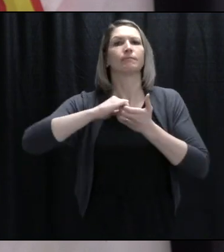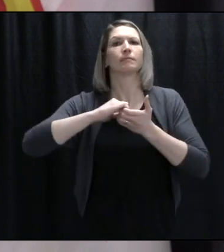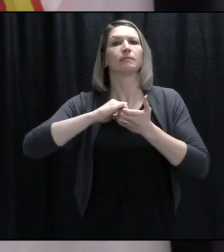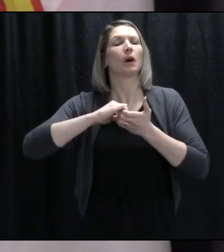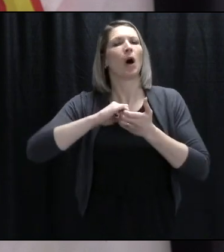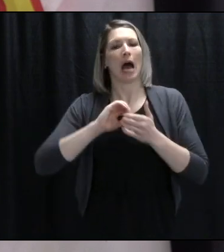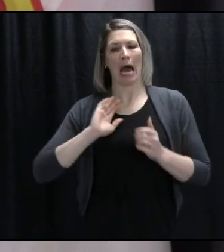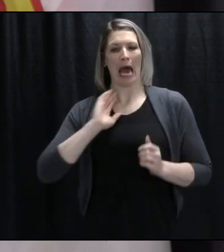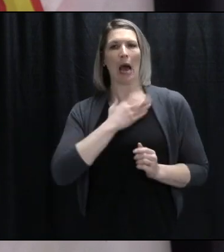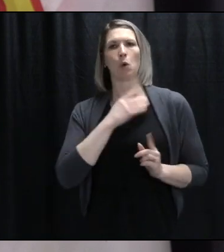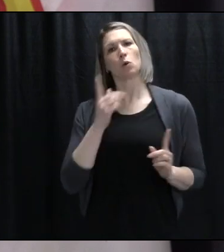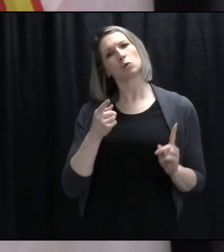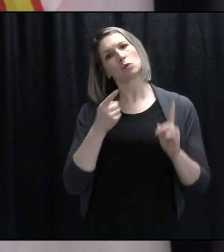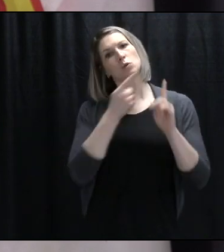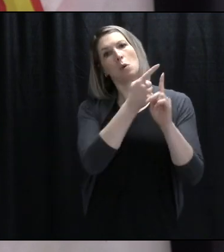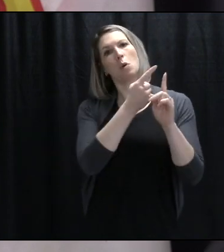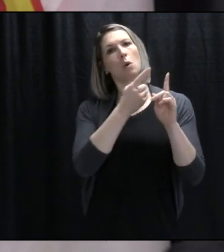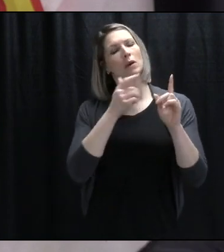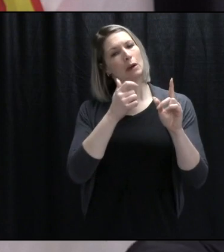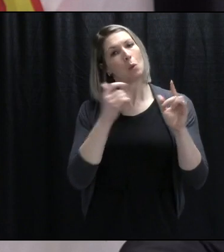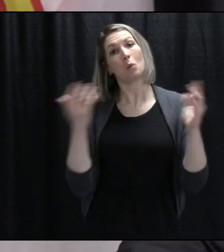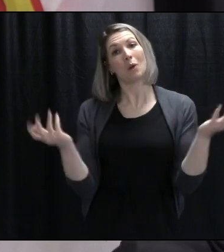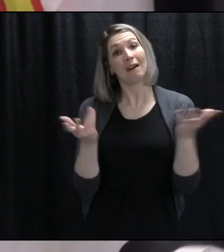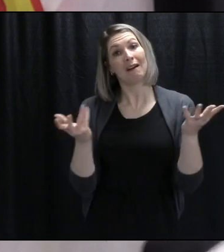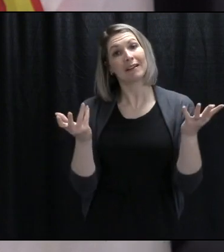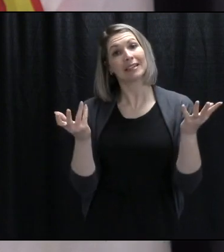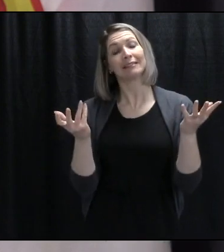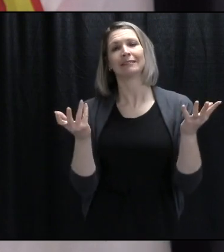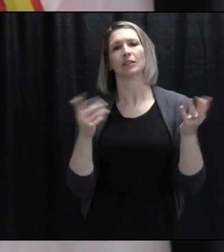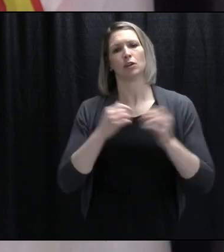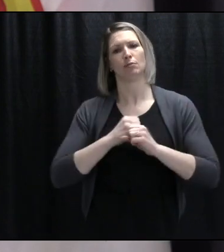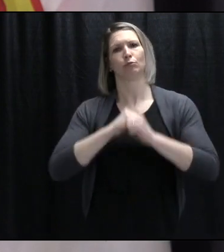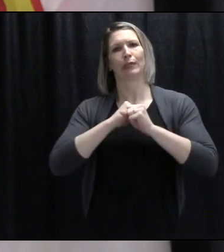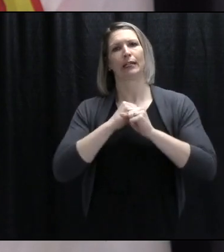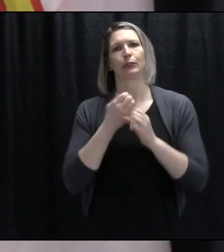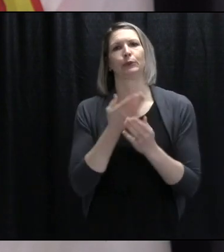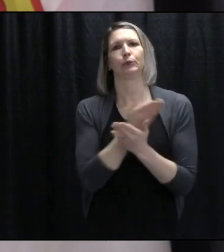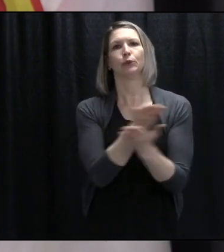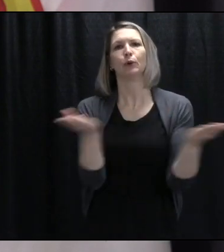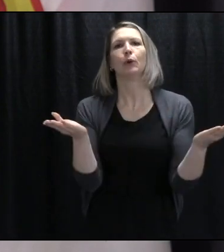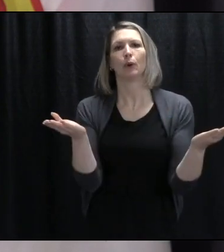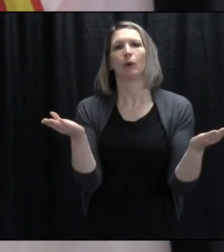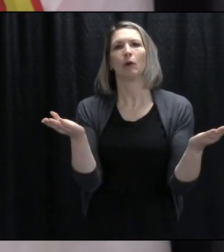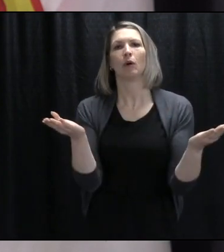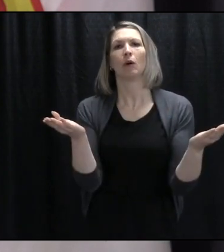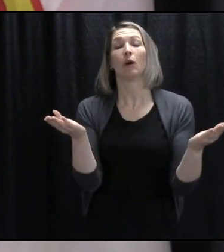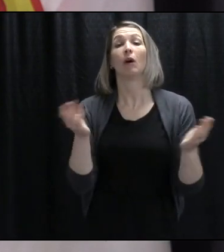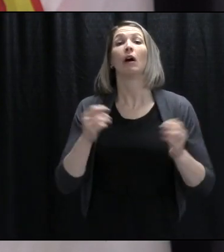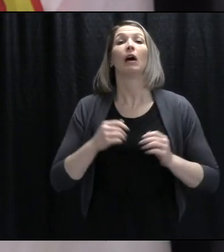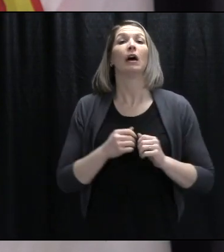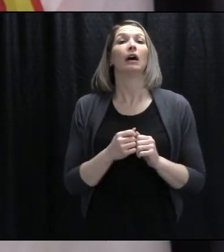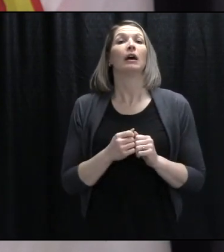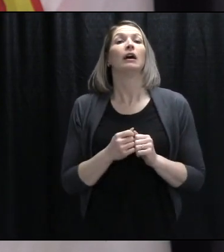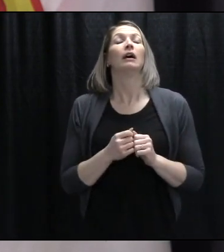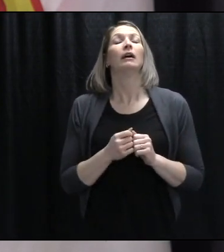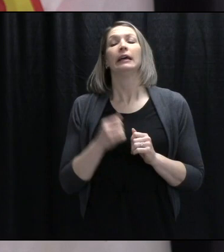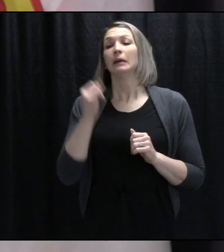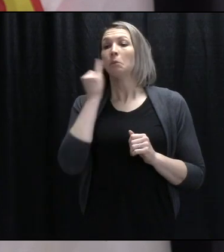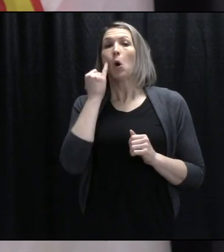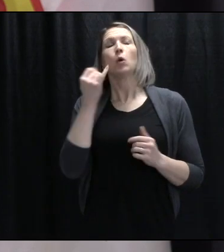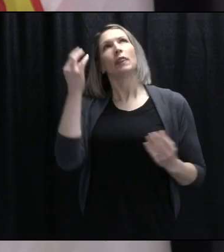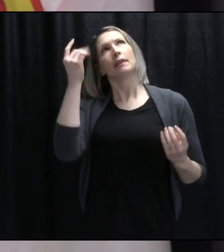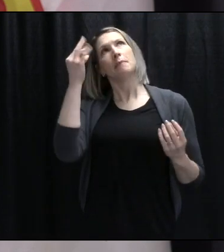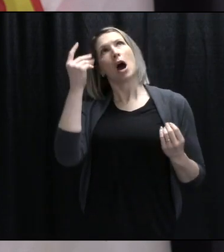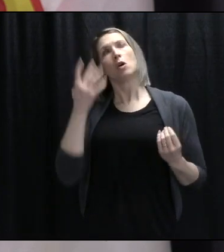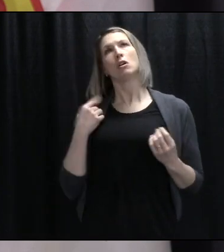goal, is to protect our residents. So before you're thinking about traveling to Labrador or anywhere else in this